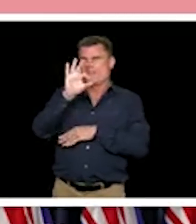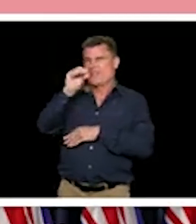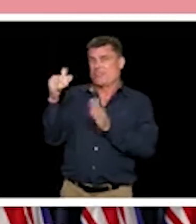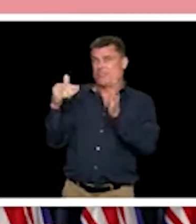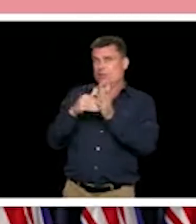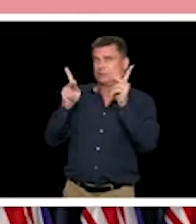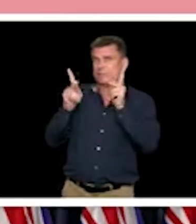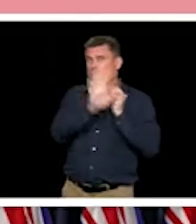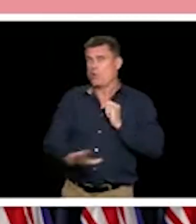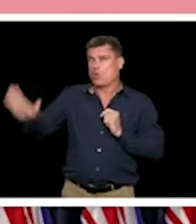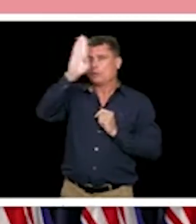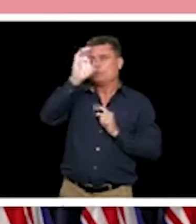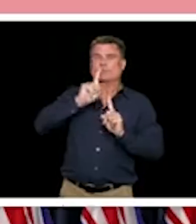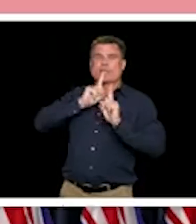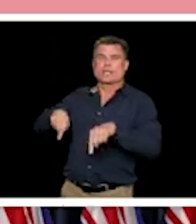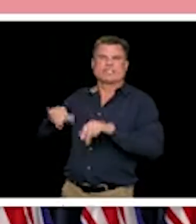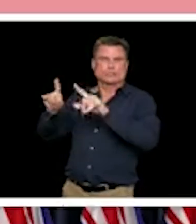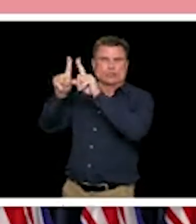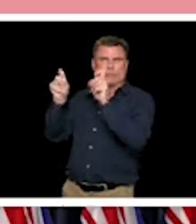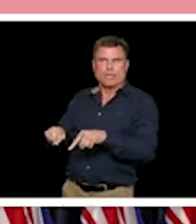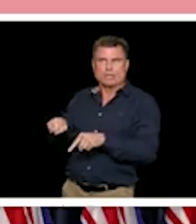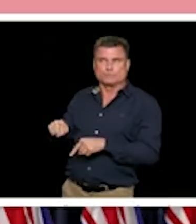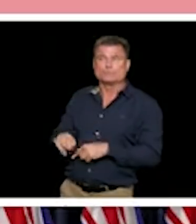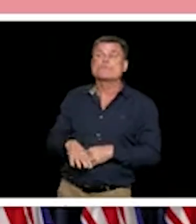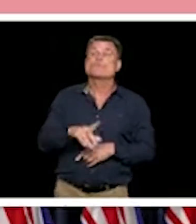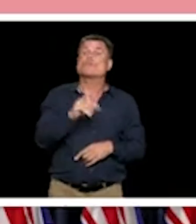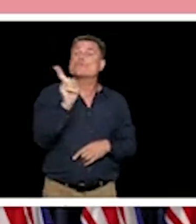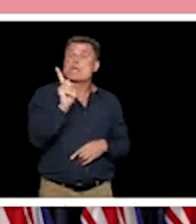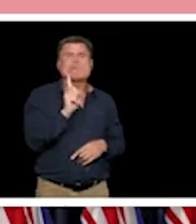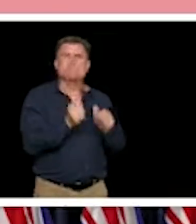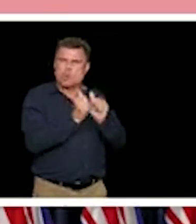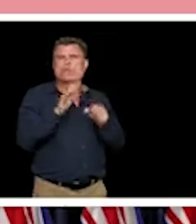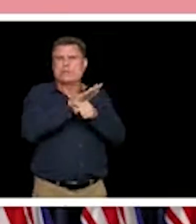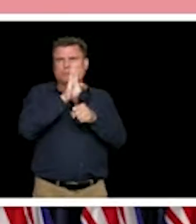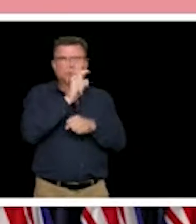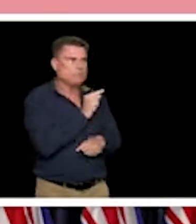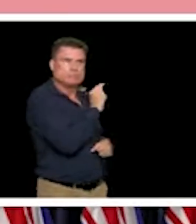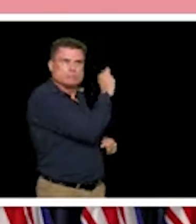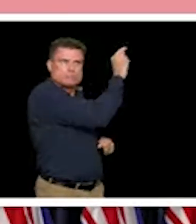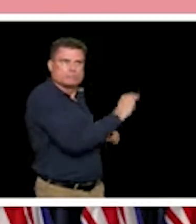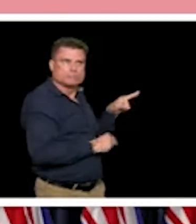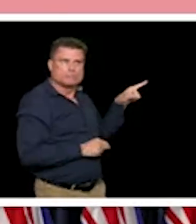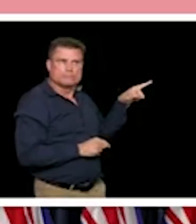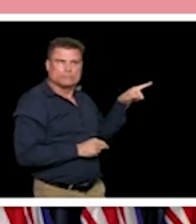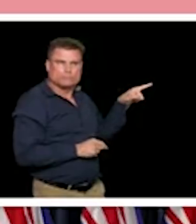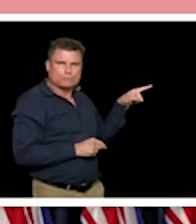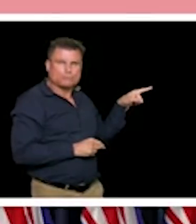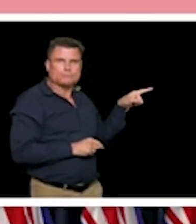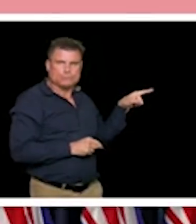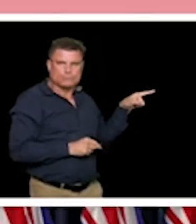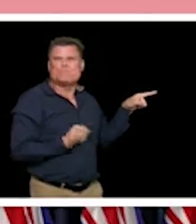over 390,000 people respond to this survey and tell us how it was affecting them from all parts of British